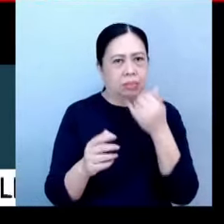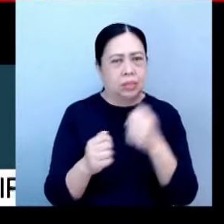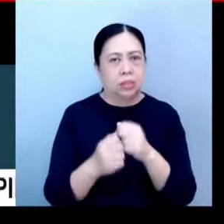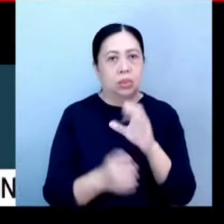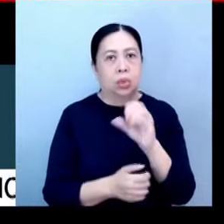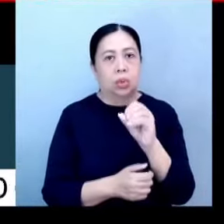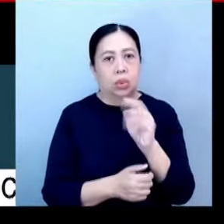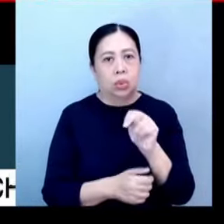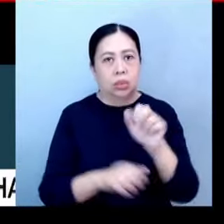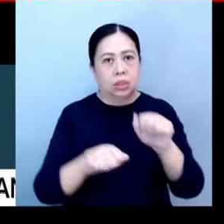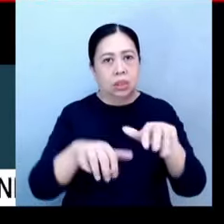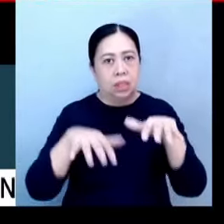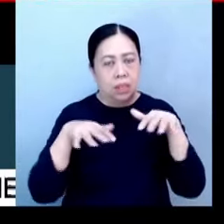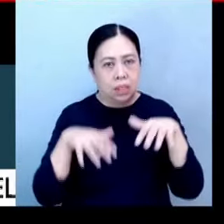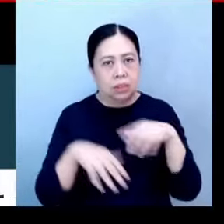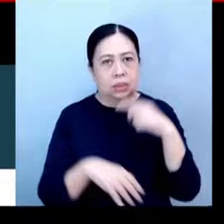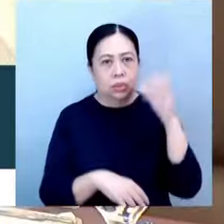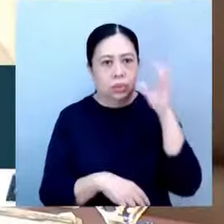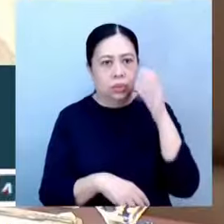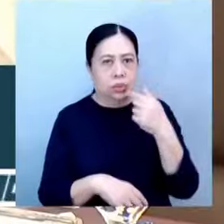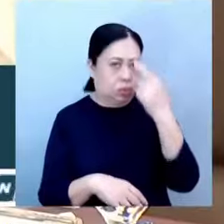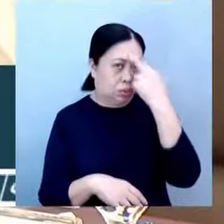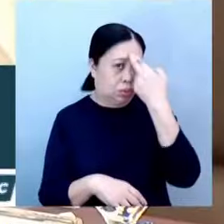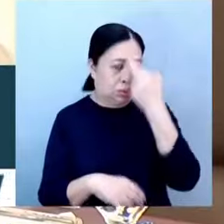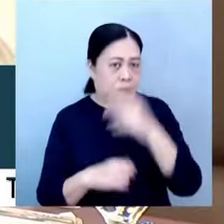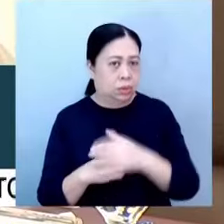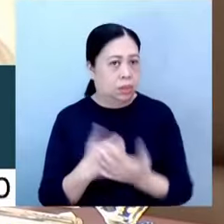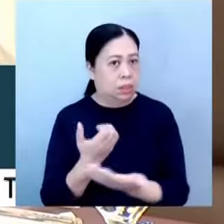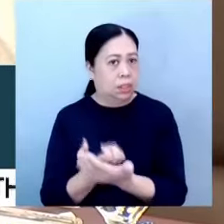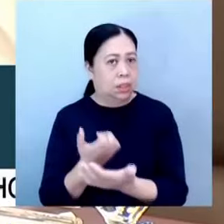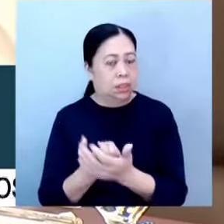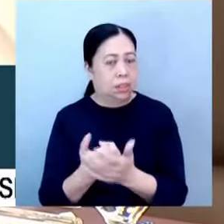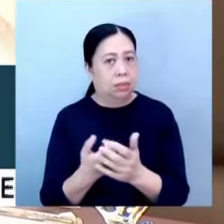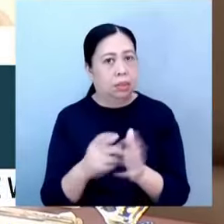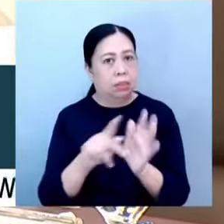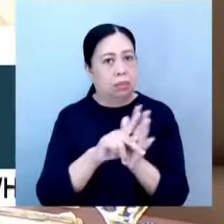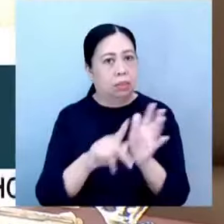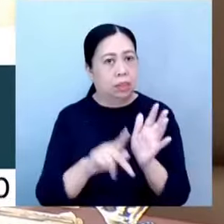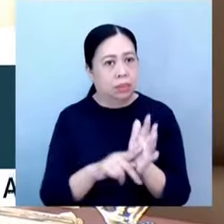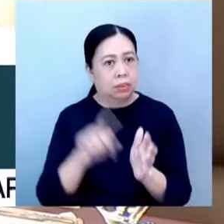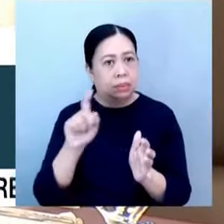assembly, Ascuna gave this reminder. Economic policy should not be